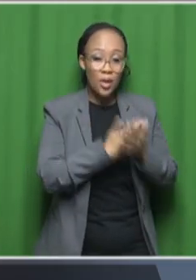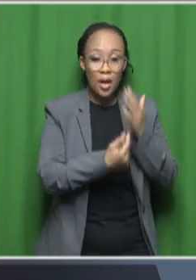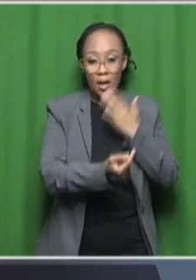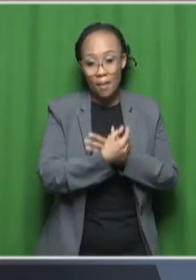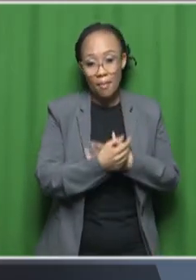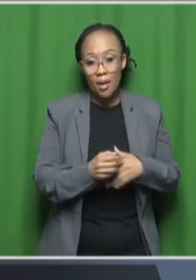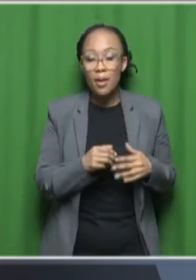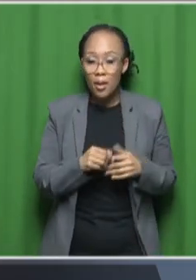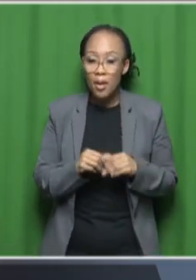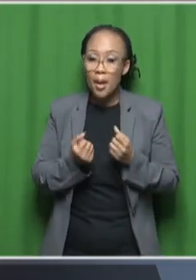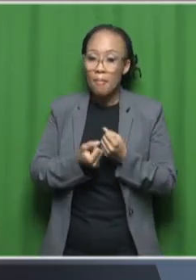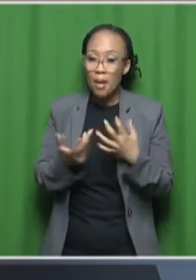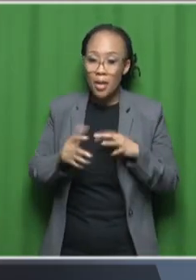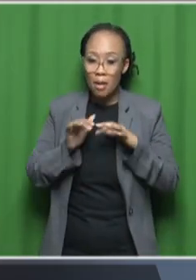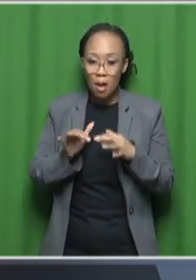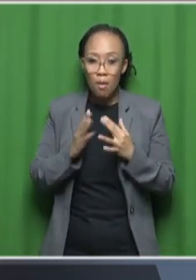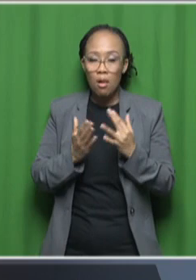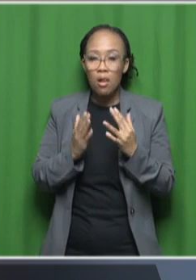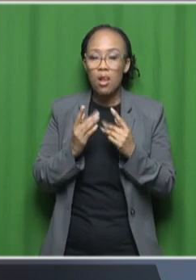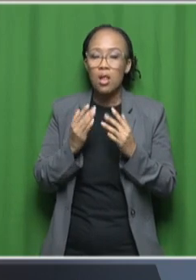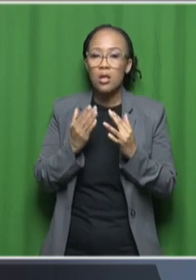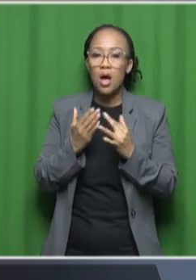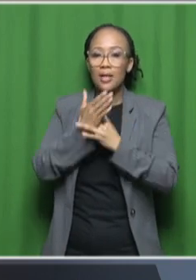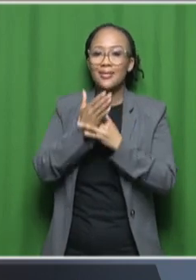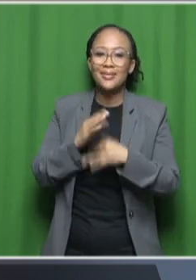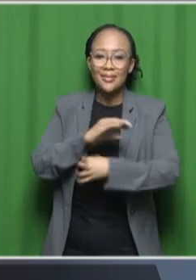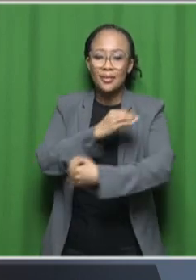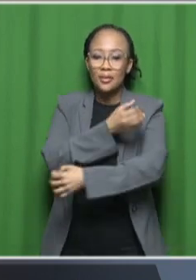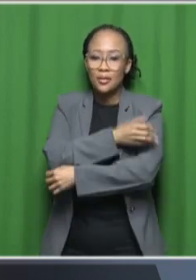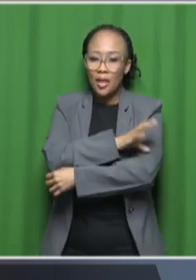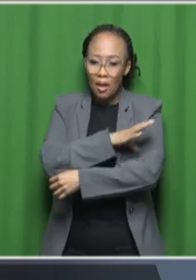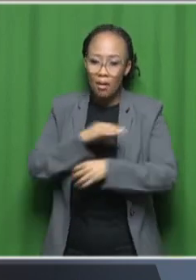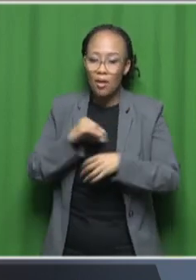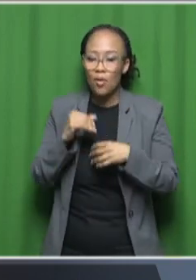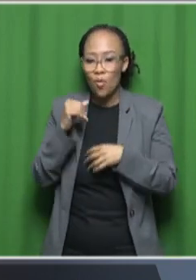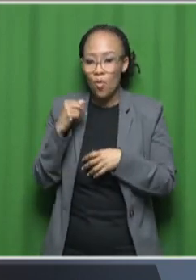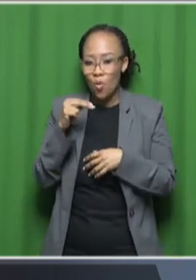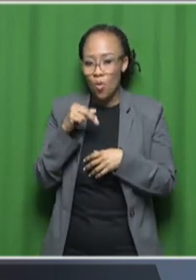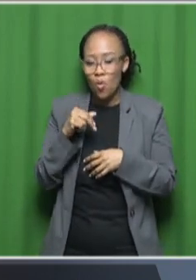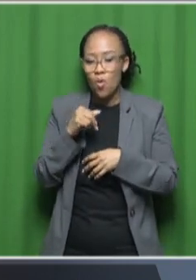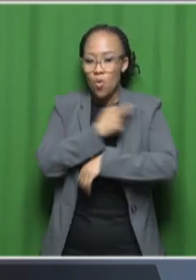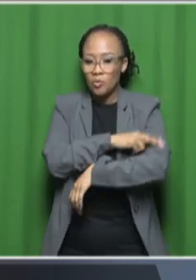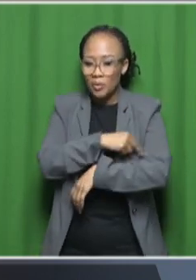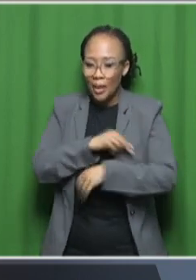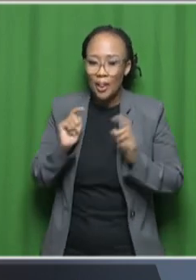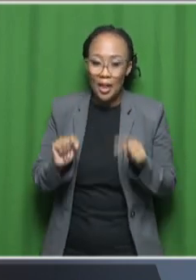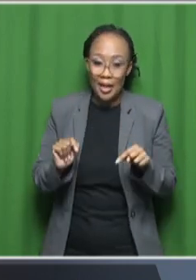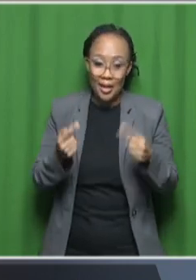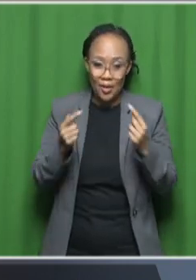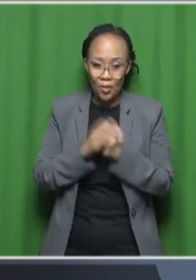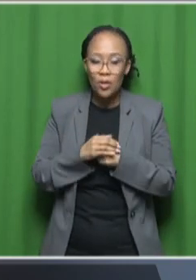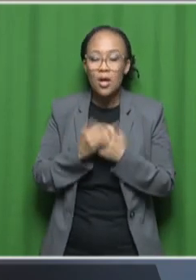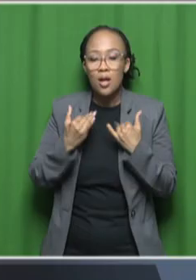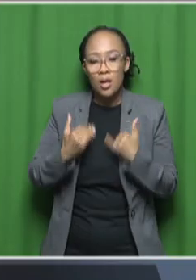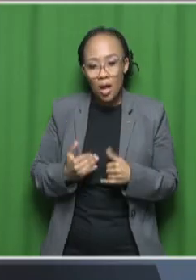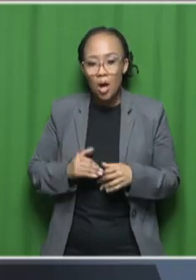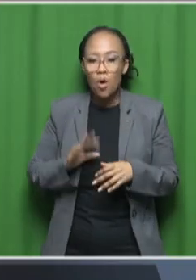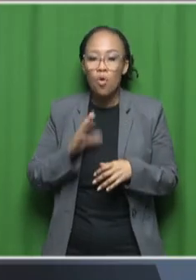to healthcare. So most throat infections, regardless of how severe it is, many throat infections